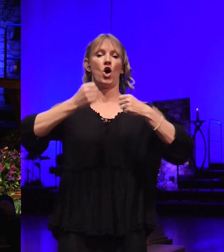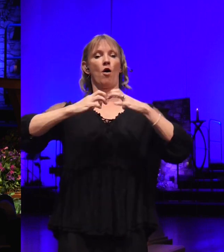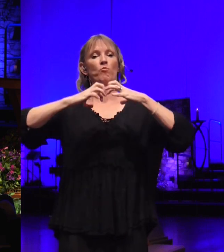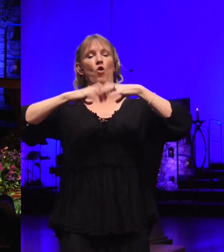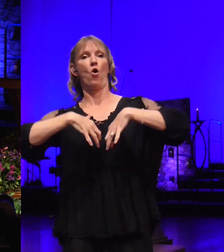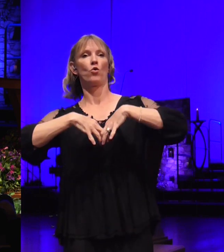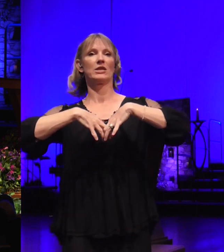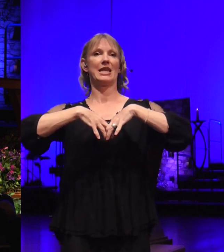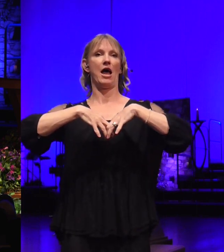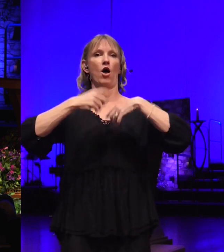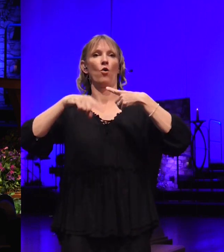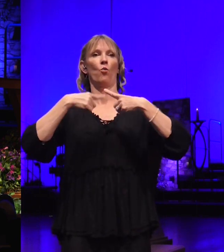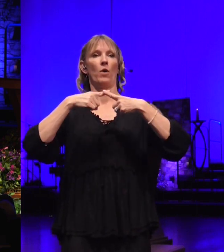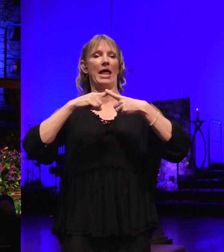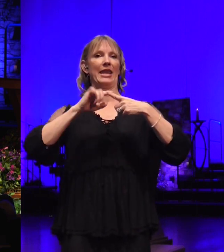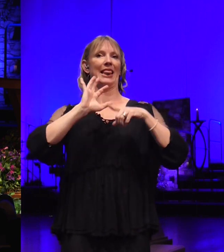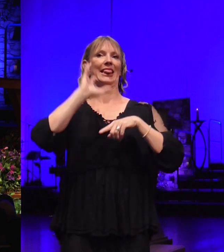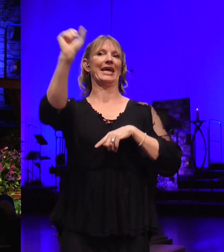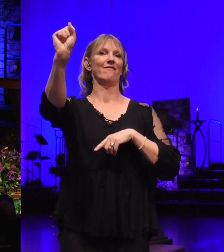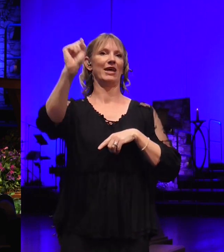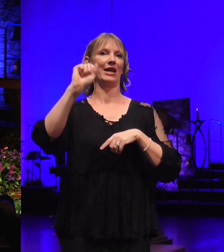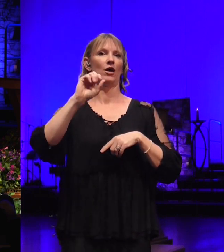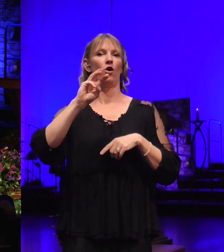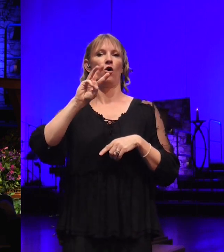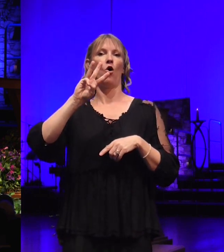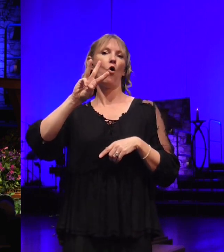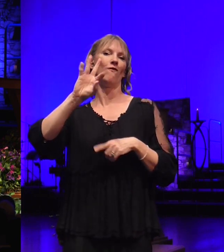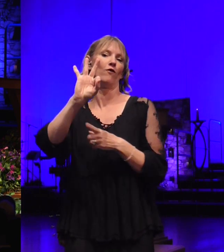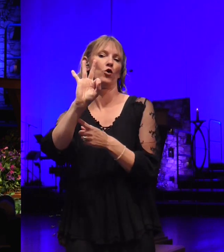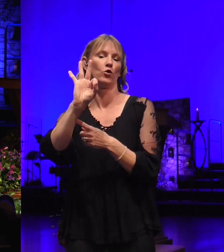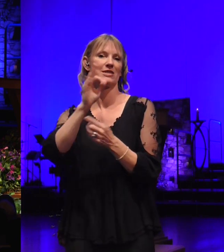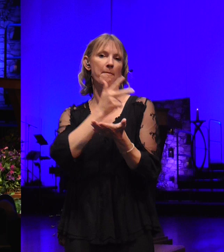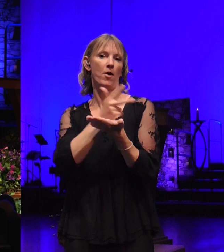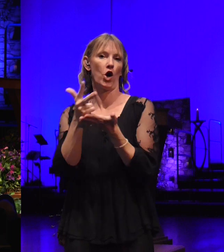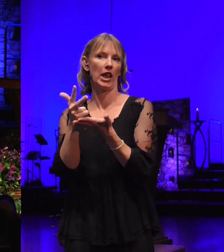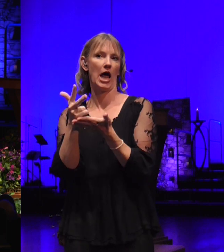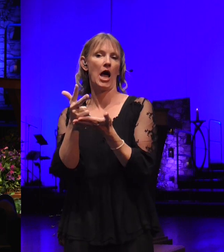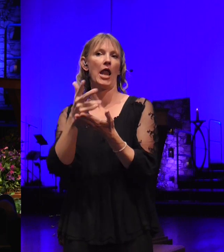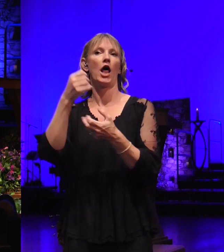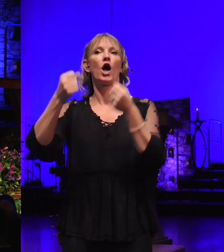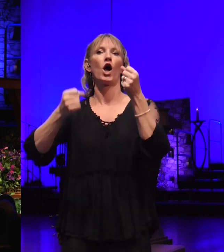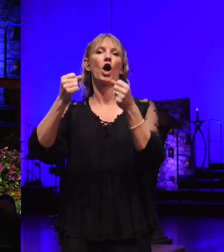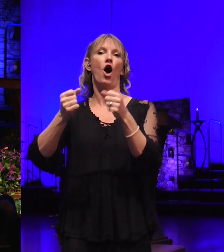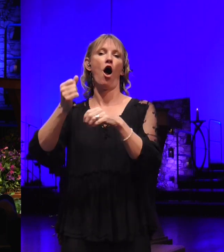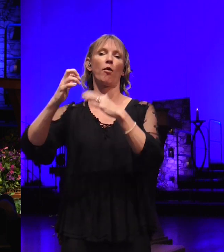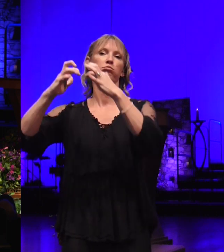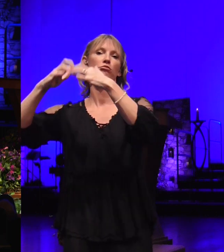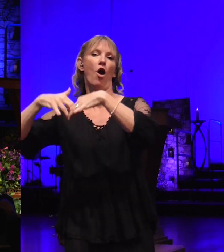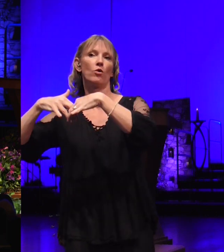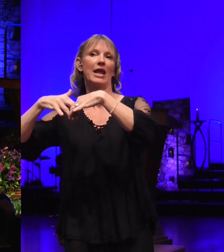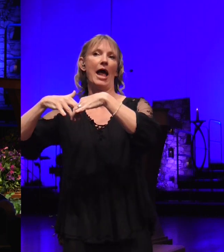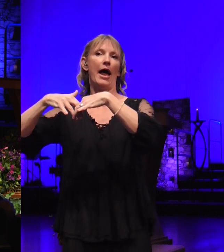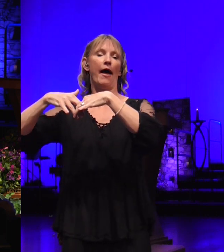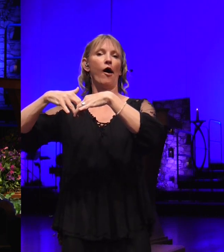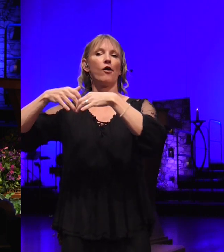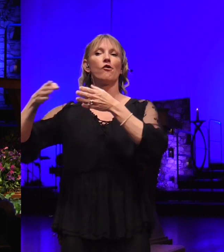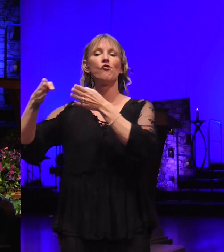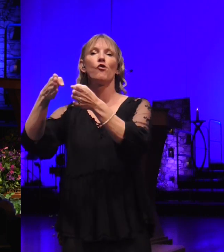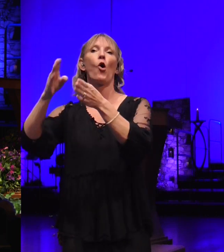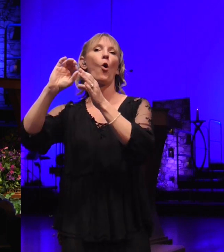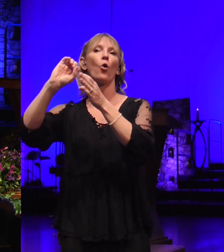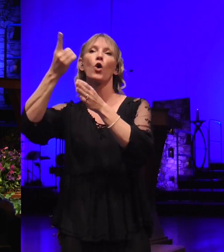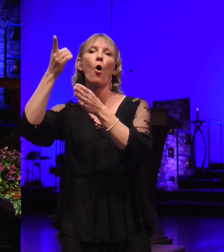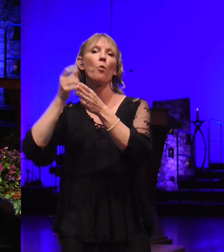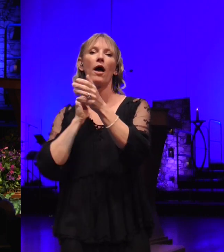down leaving the Whole Foods parking lot. And he broke down on a road that almost no one drove past, and he put